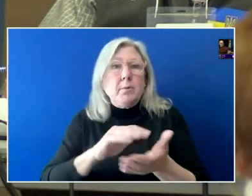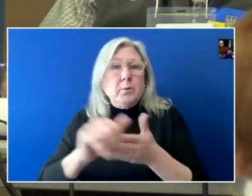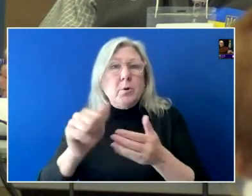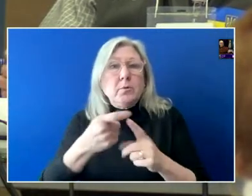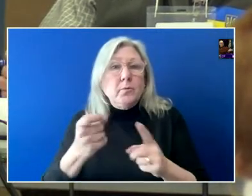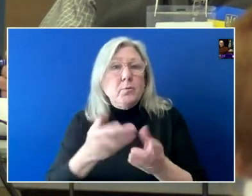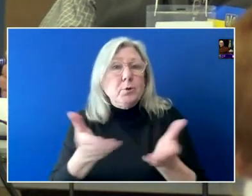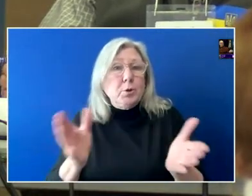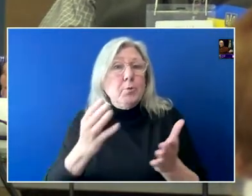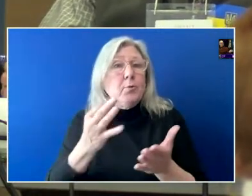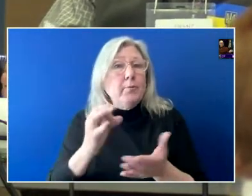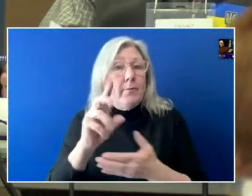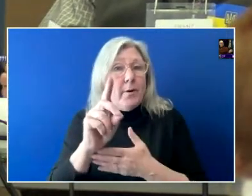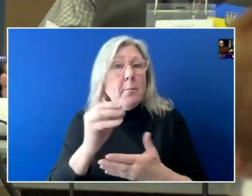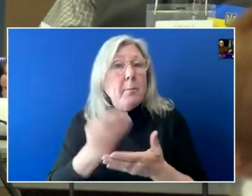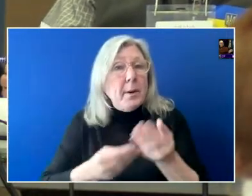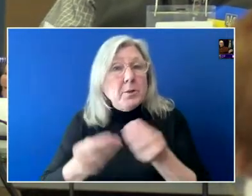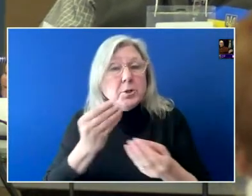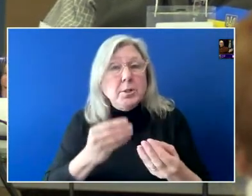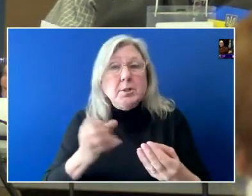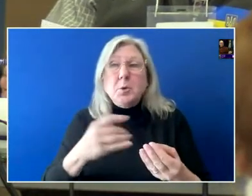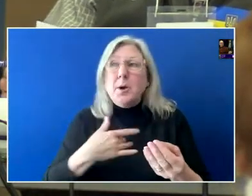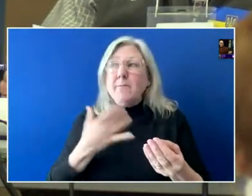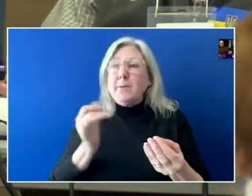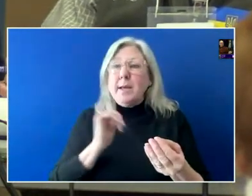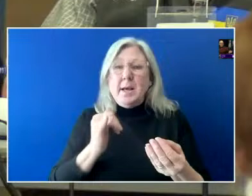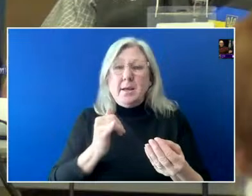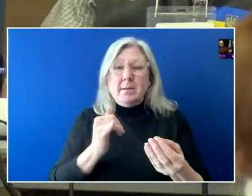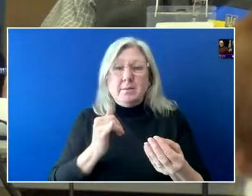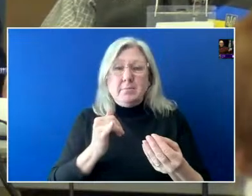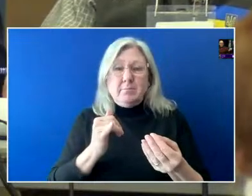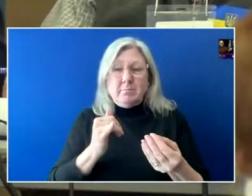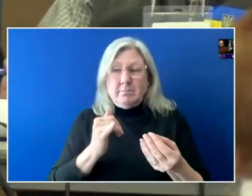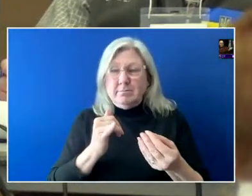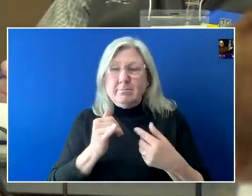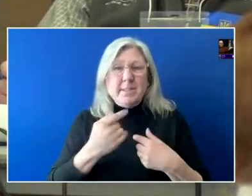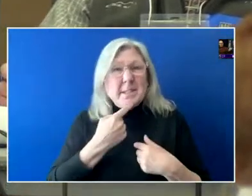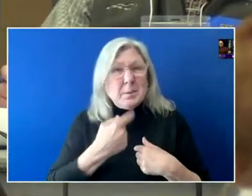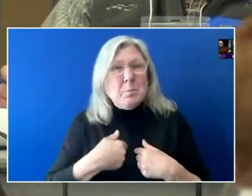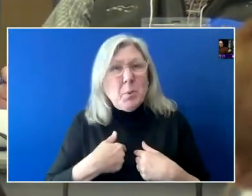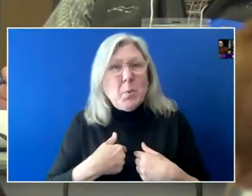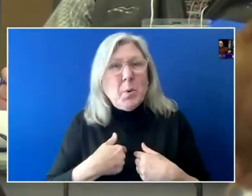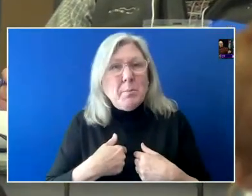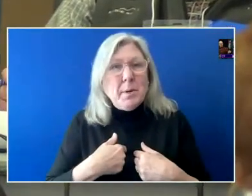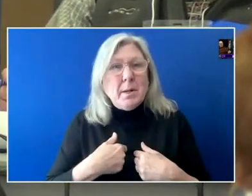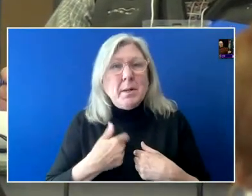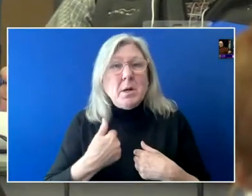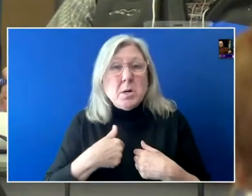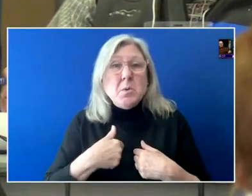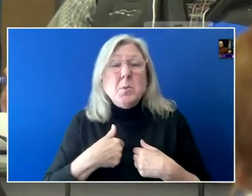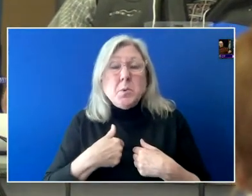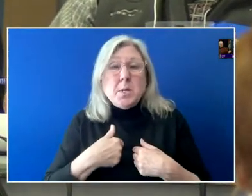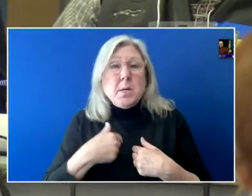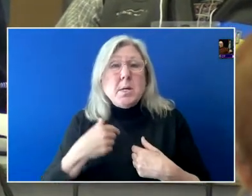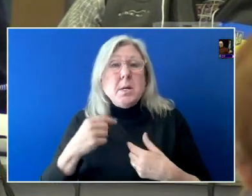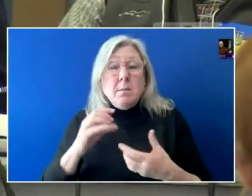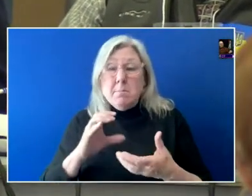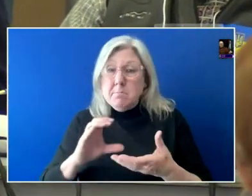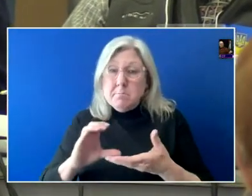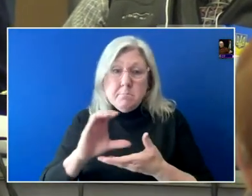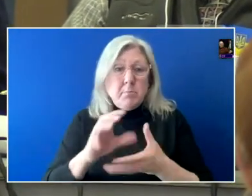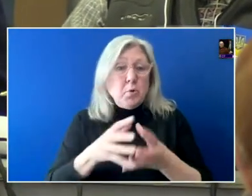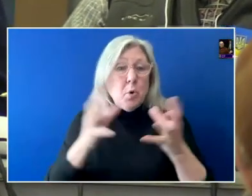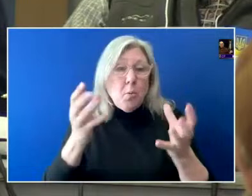I'm feeling some kind of like disappointment that we put so much money in this direction and I